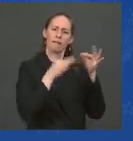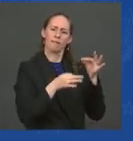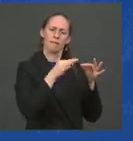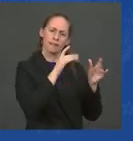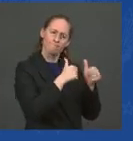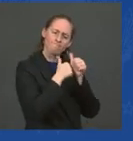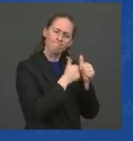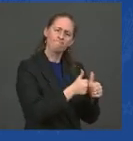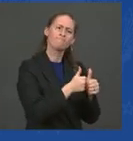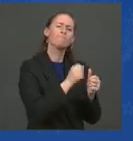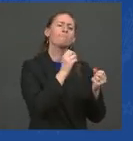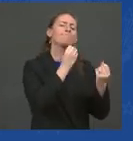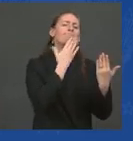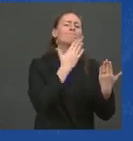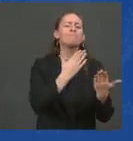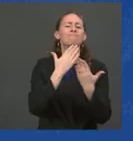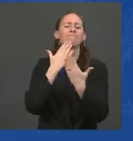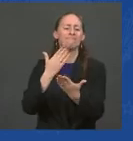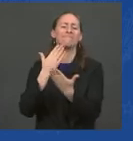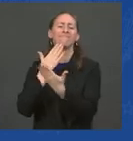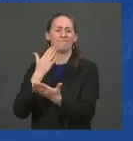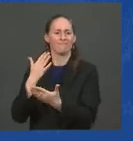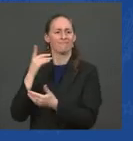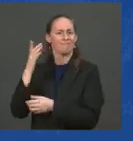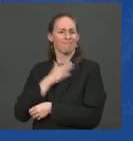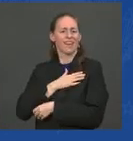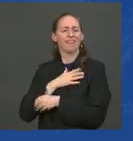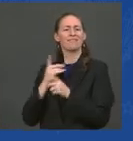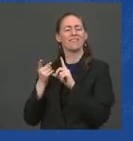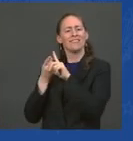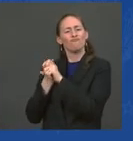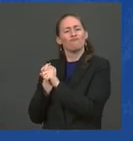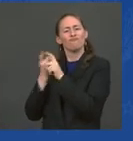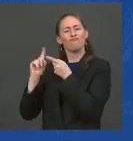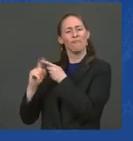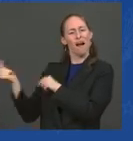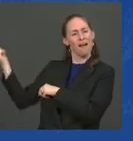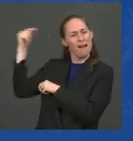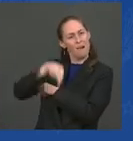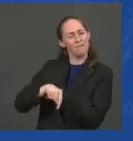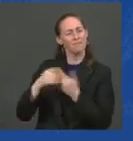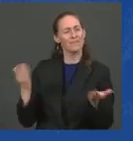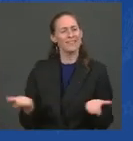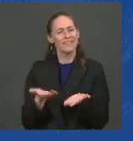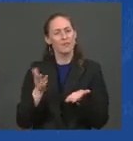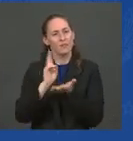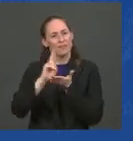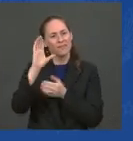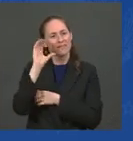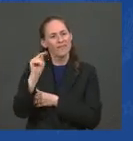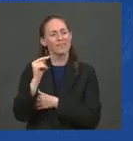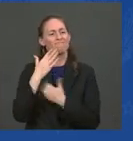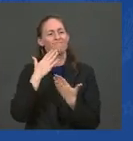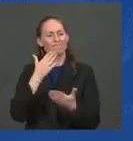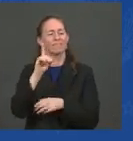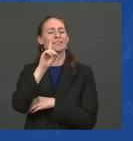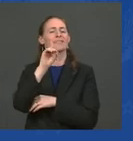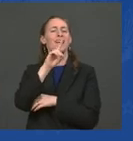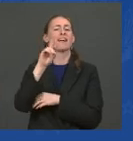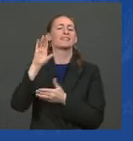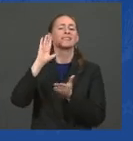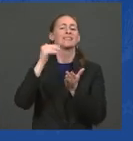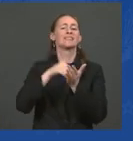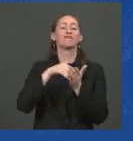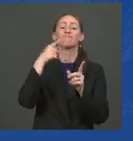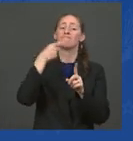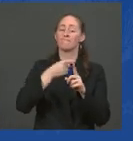president, for coming to Connecticut, for coming to our flagship university, and for coming to the Dodd Center for Human Rights. My